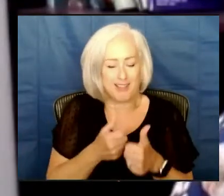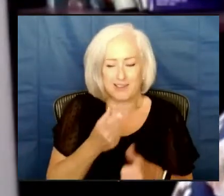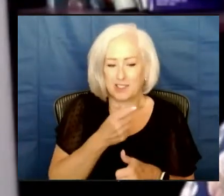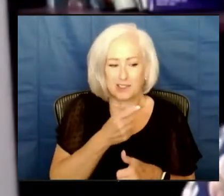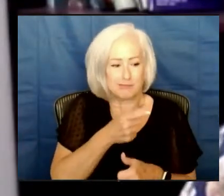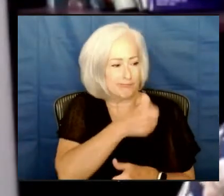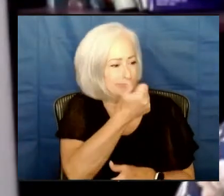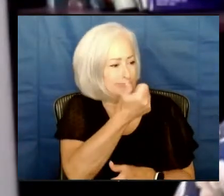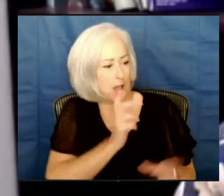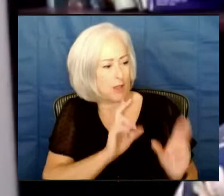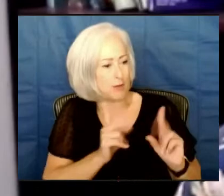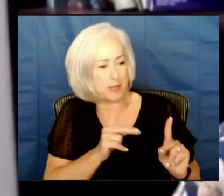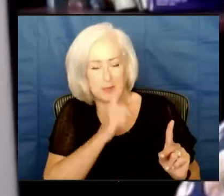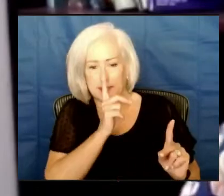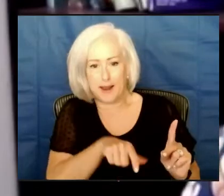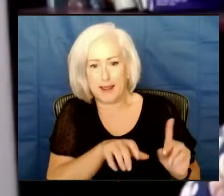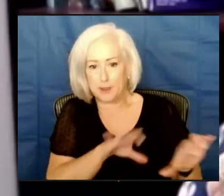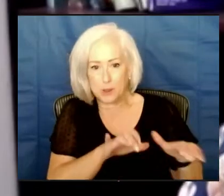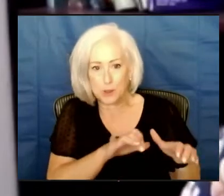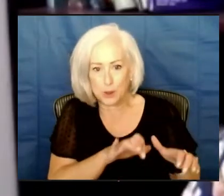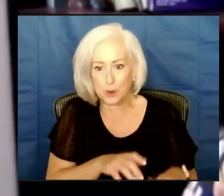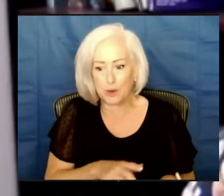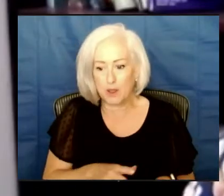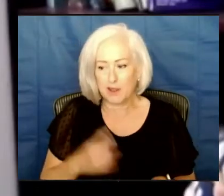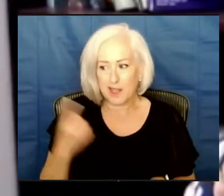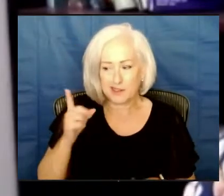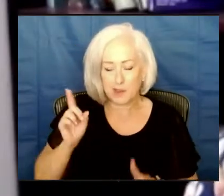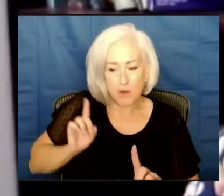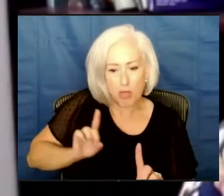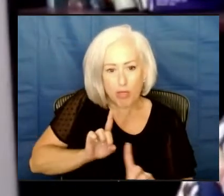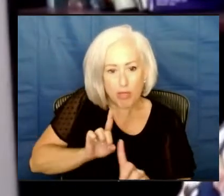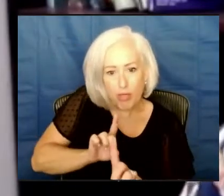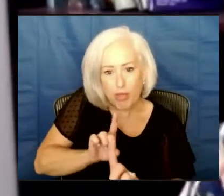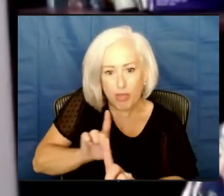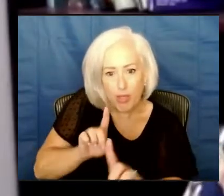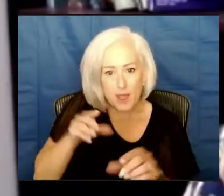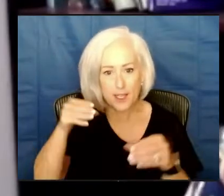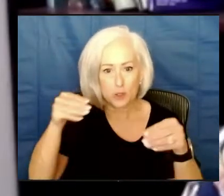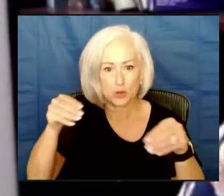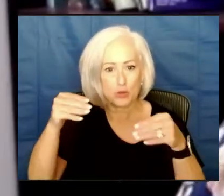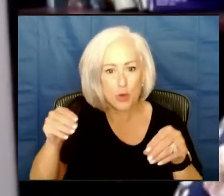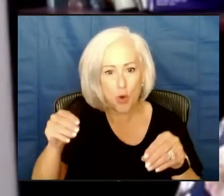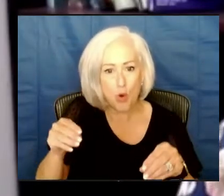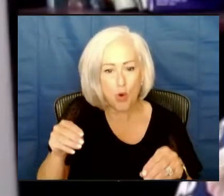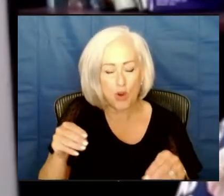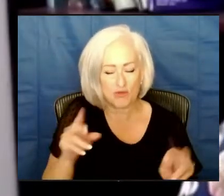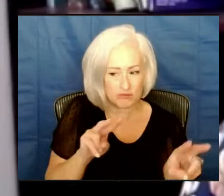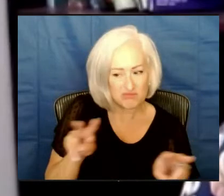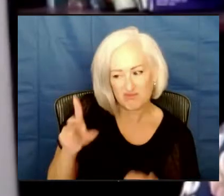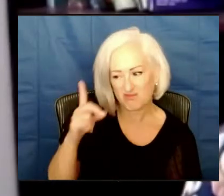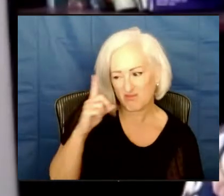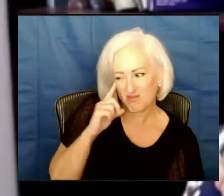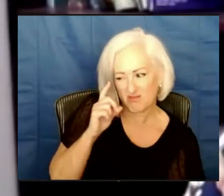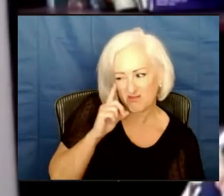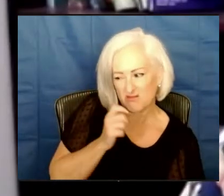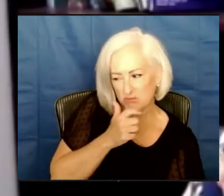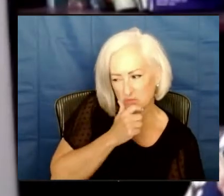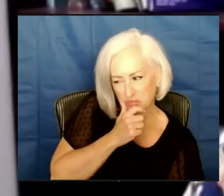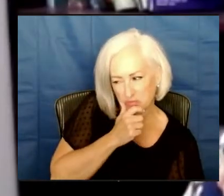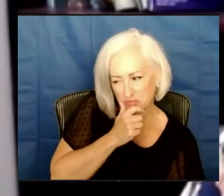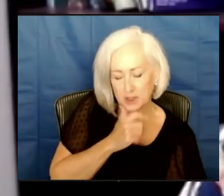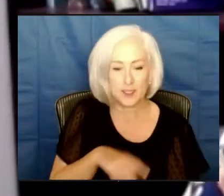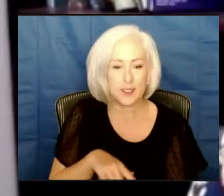So, being followed in a store, being looked at suspiciously, is considered a microaggression, and that does